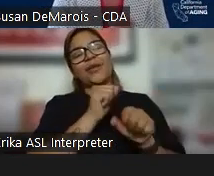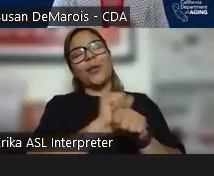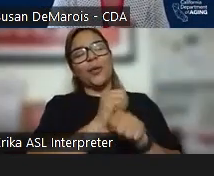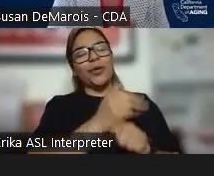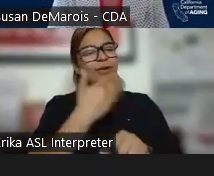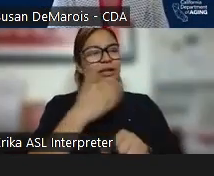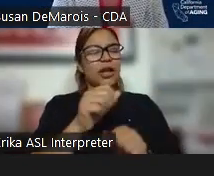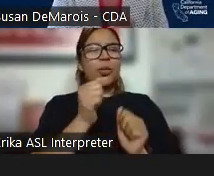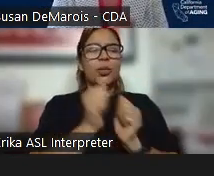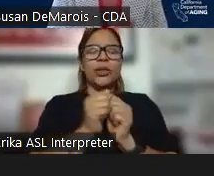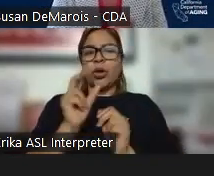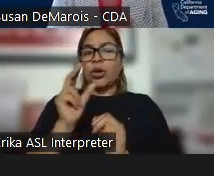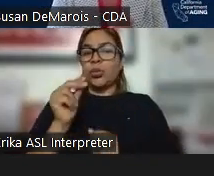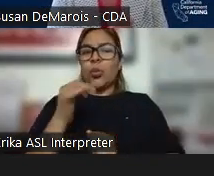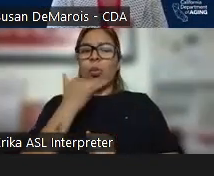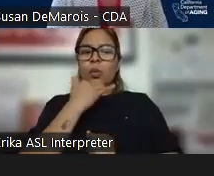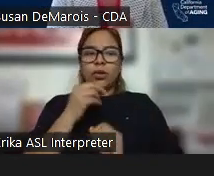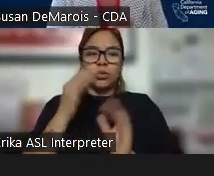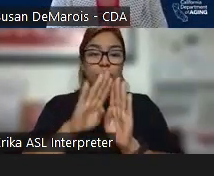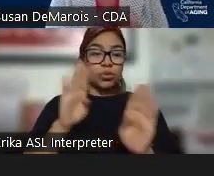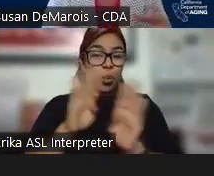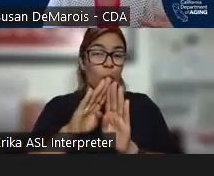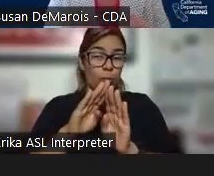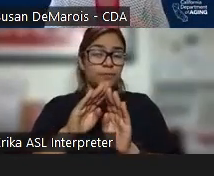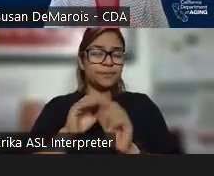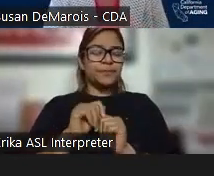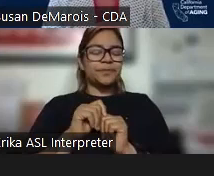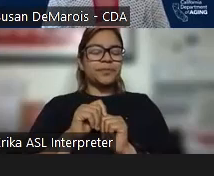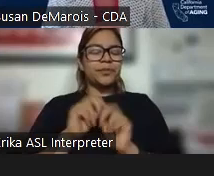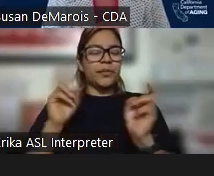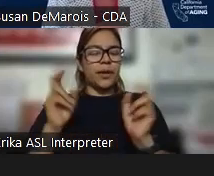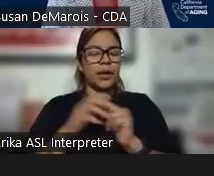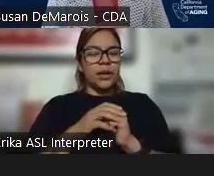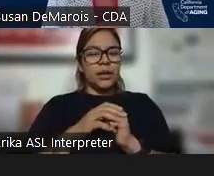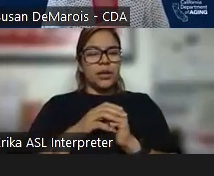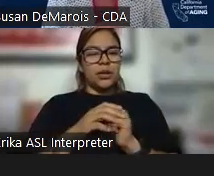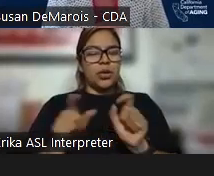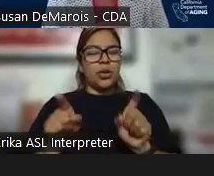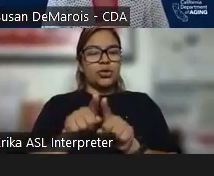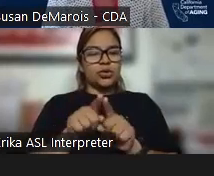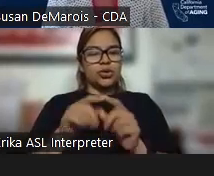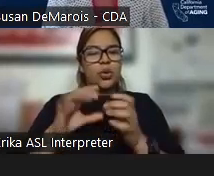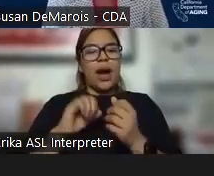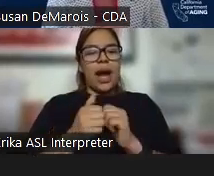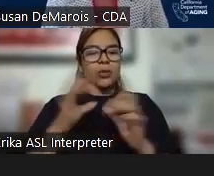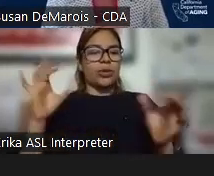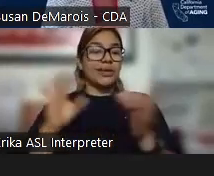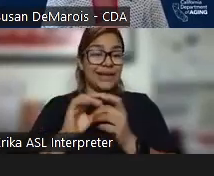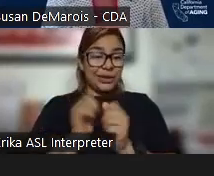Door governance model and our links to the Aging and Disability Resource